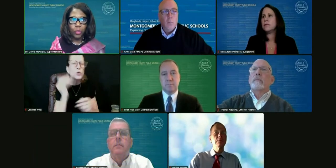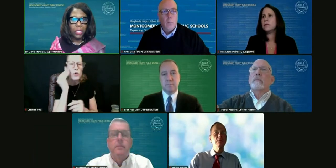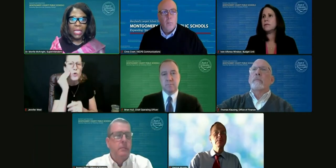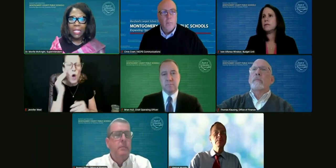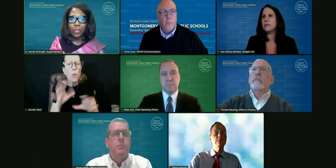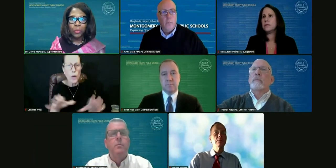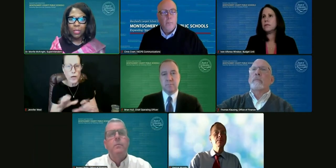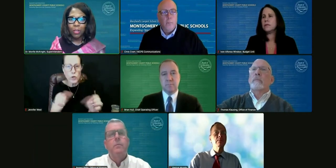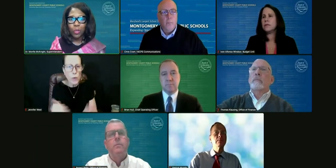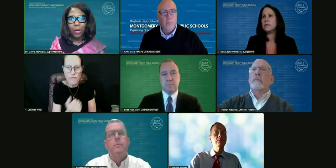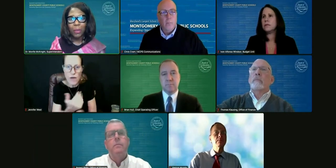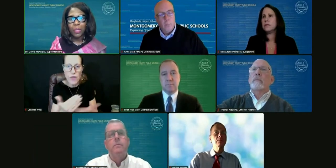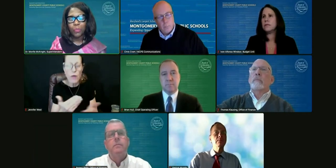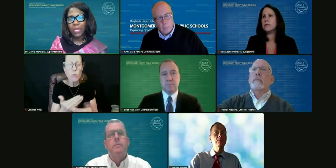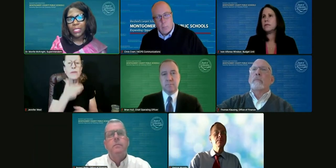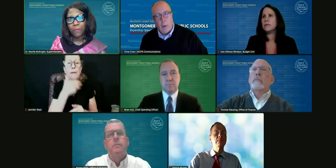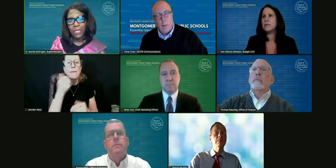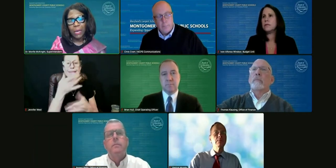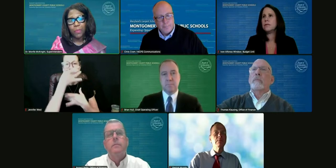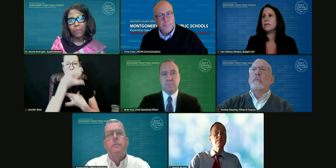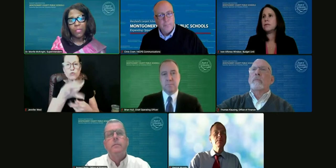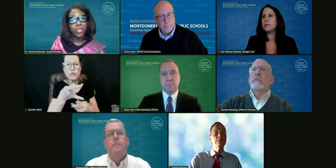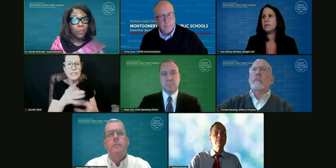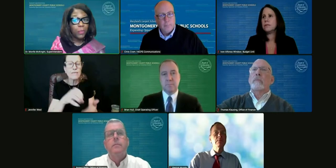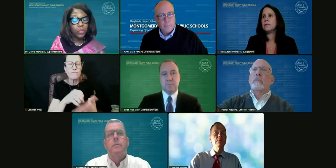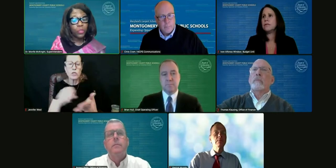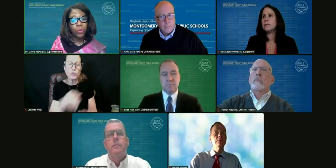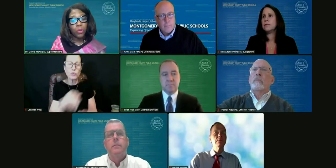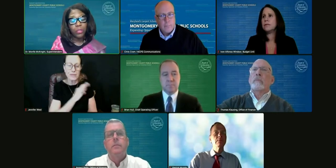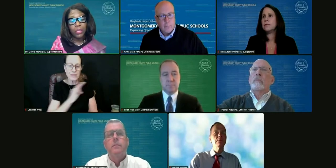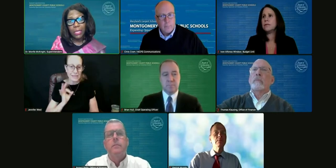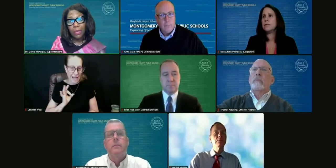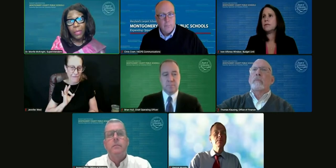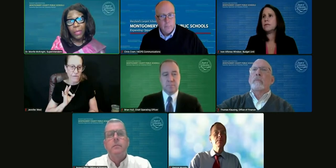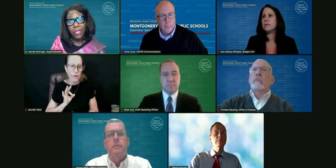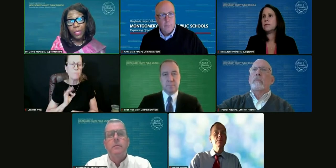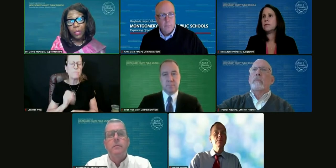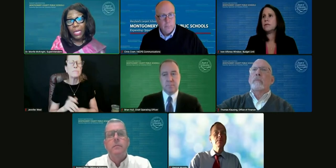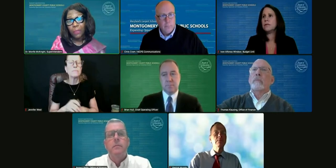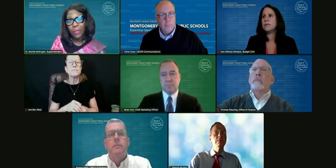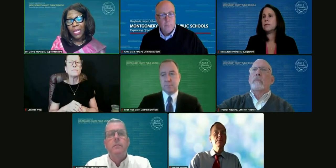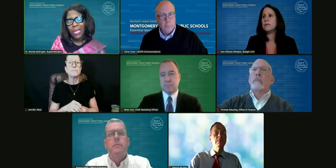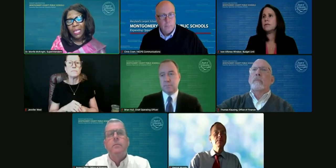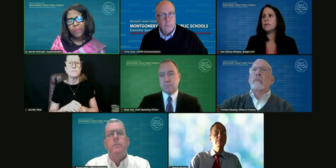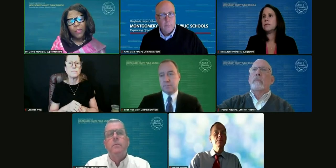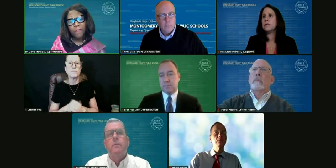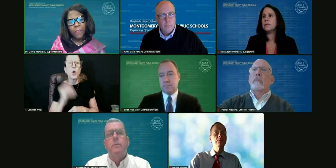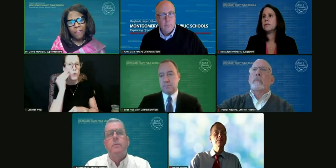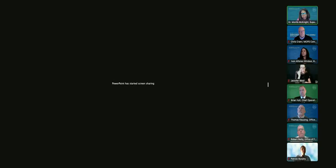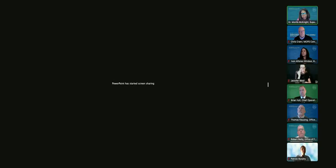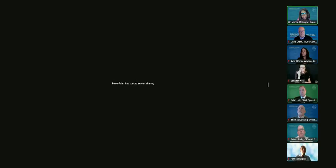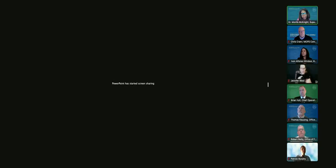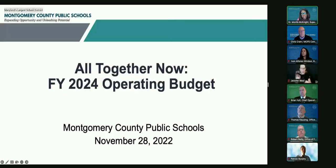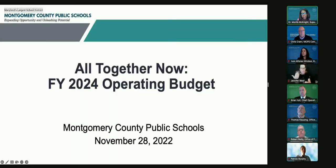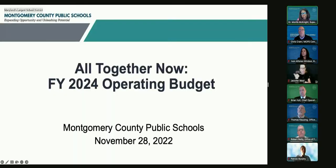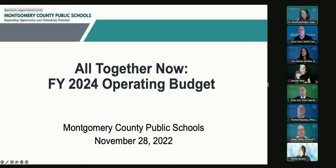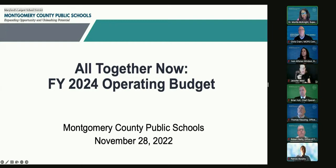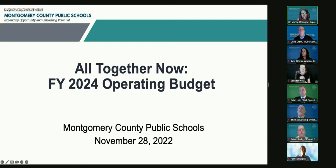if you were looking at the news at all, you're probably abreast of what's happening, but just to make sure we're all on the same page about what happened, it was about